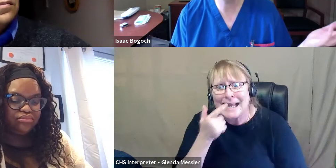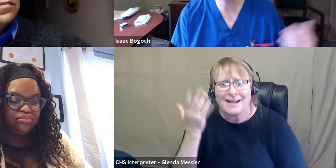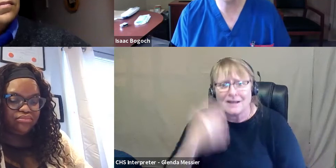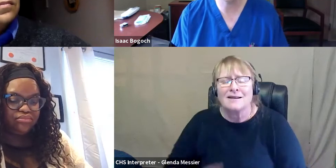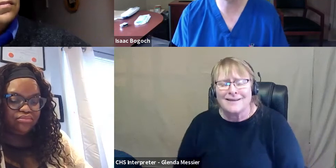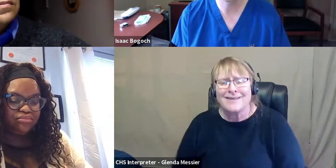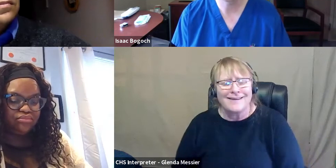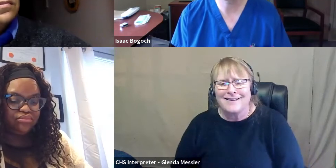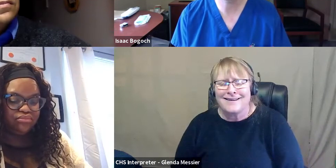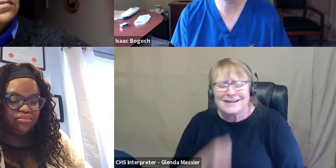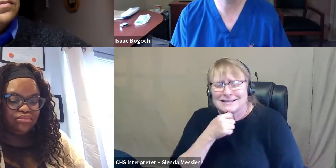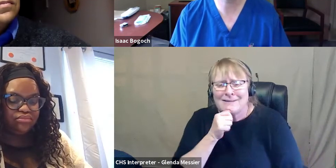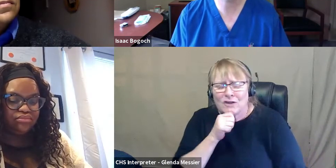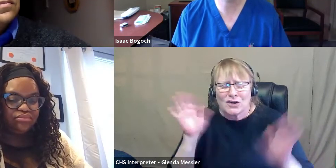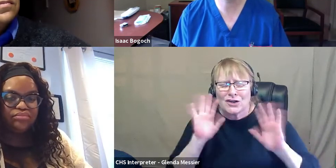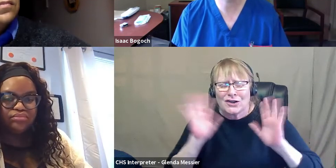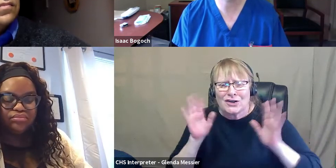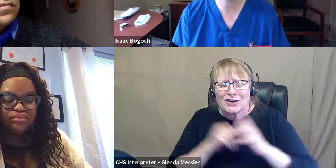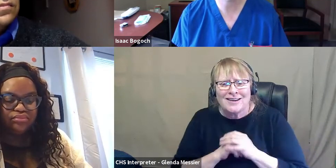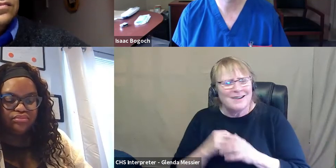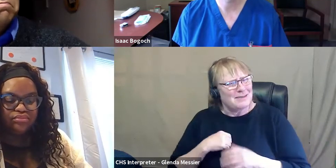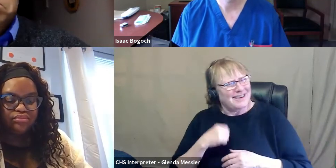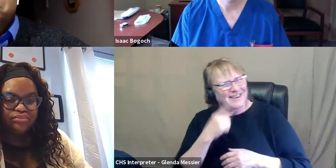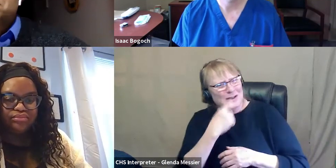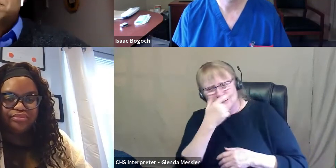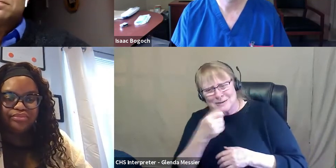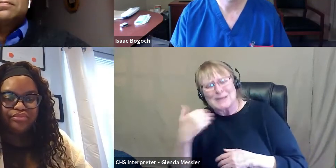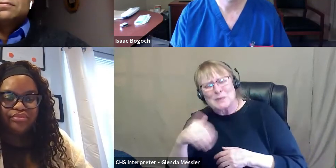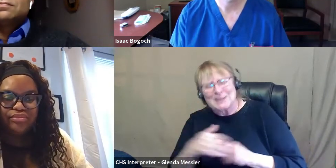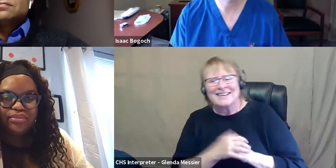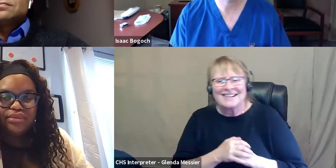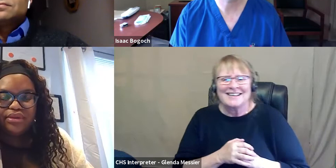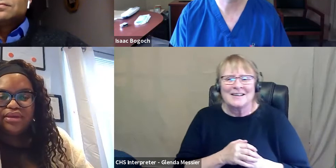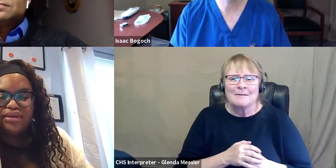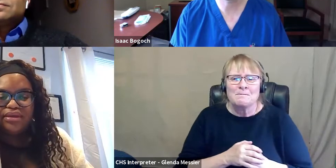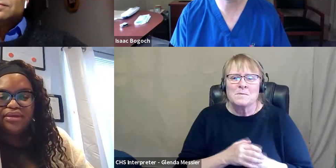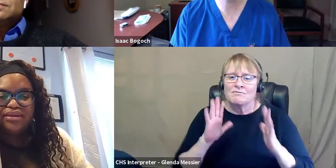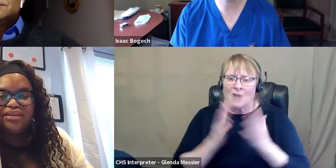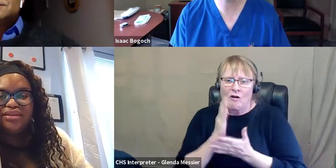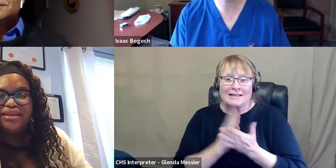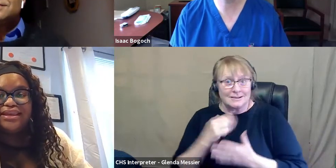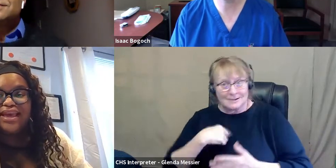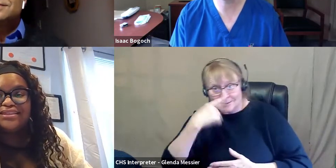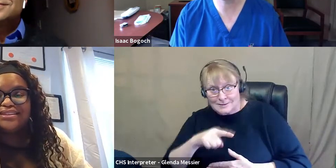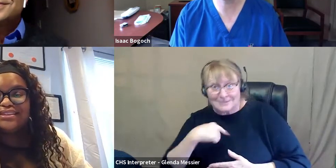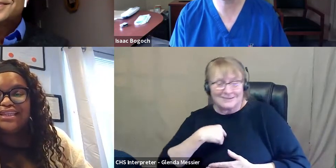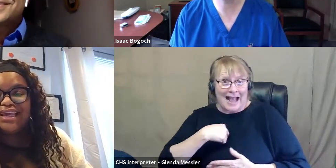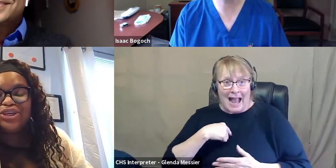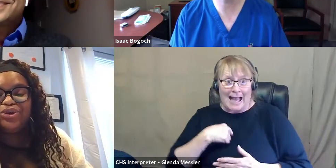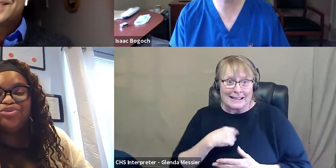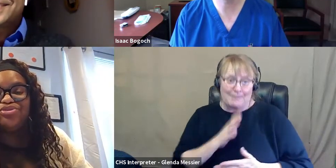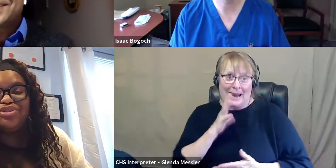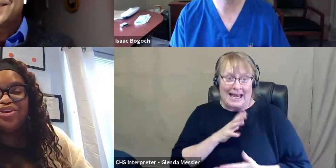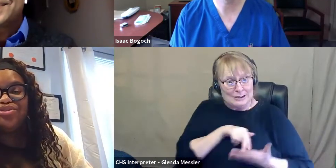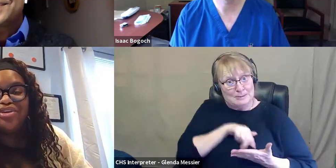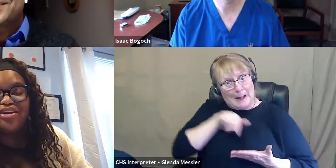Like don't suffer. But I thought that was kind of interesting. All right. May I politely tiptoe away to the